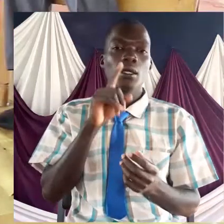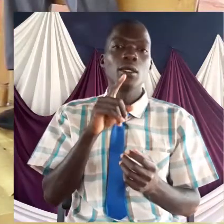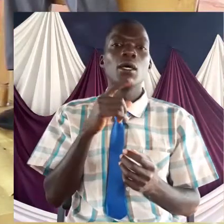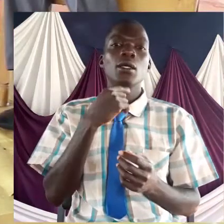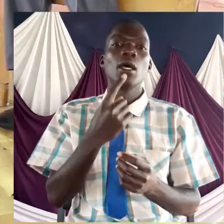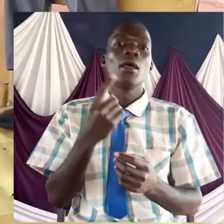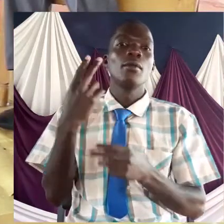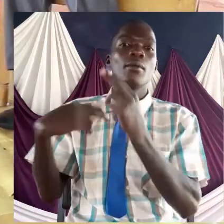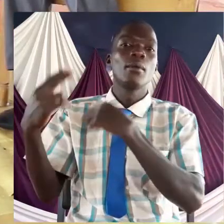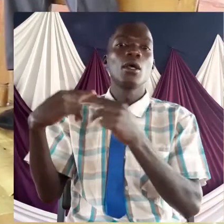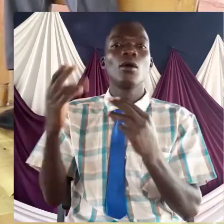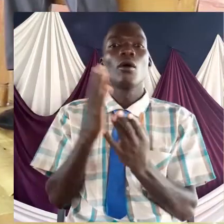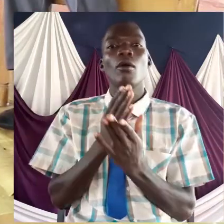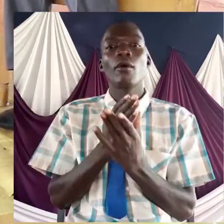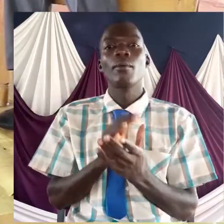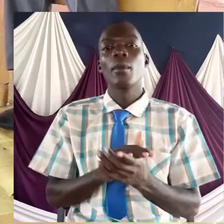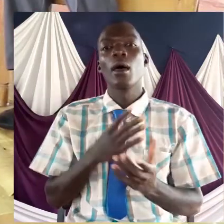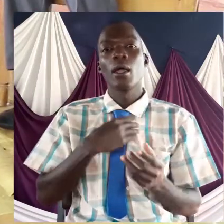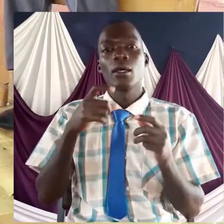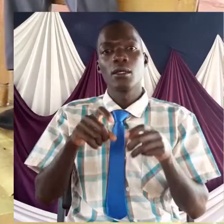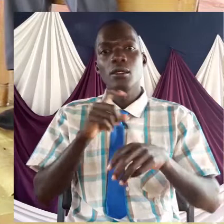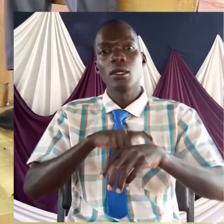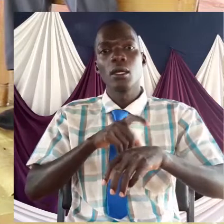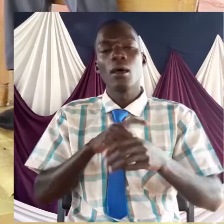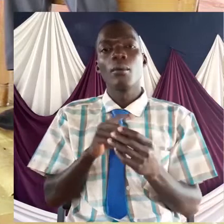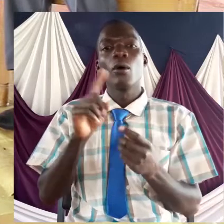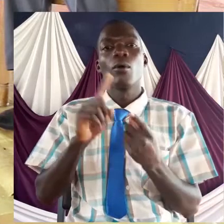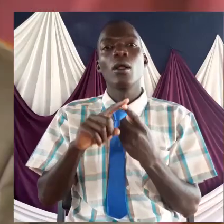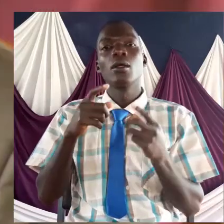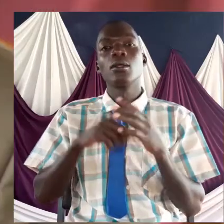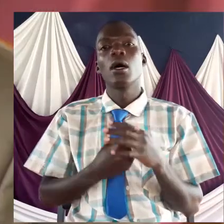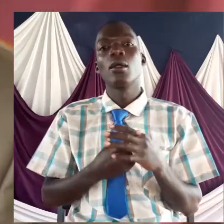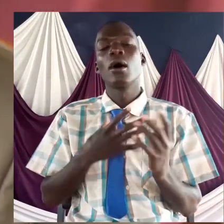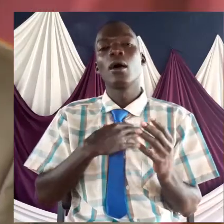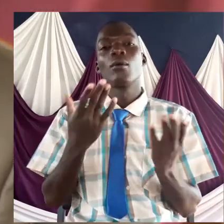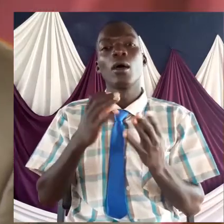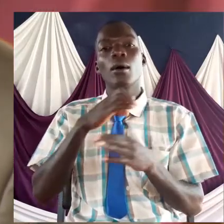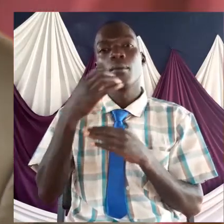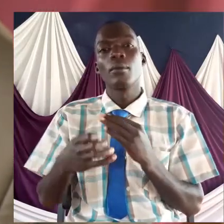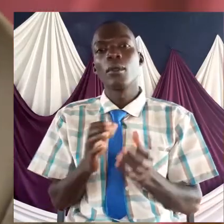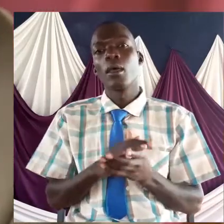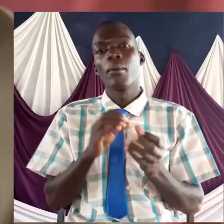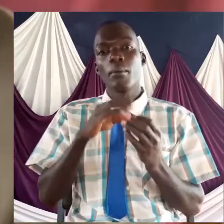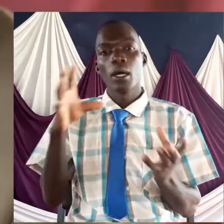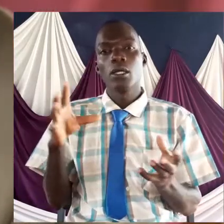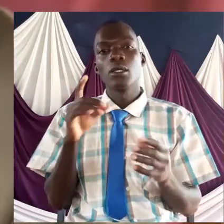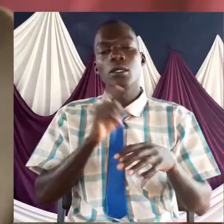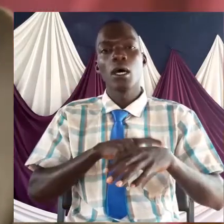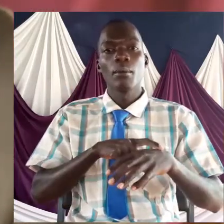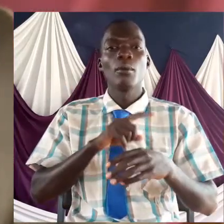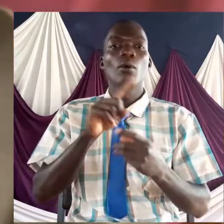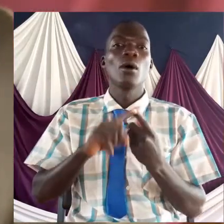since confirmed that. Right. And therefore the timings, where it started and where it ended, mm-hmm. matches the time